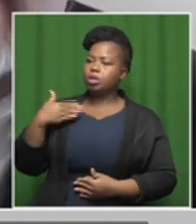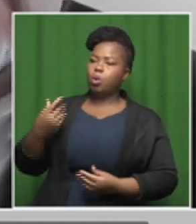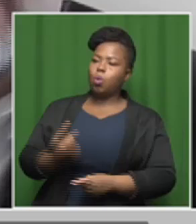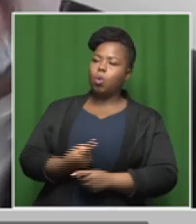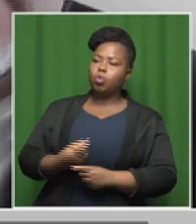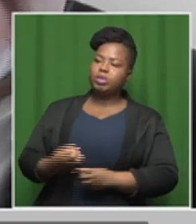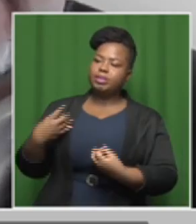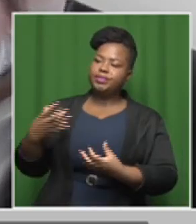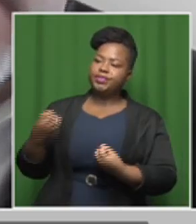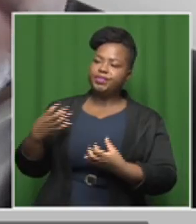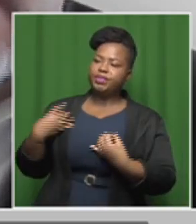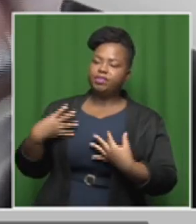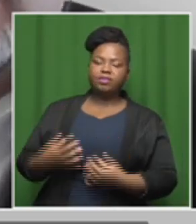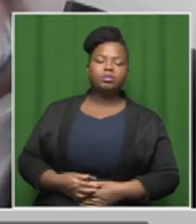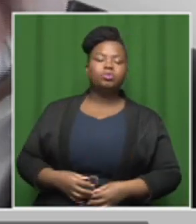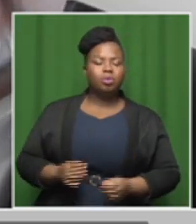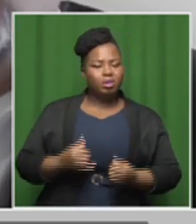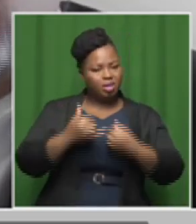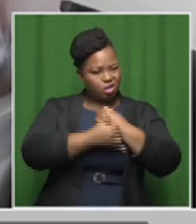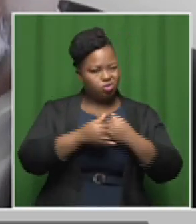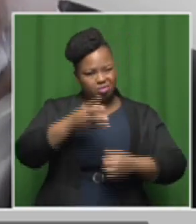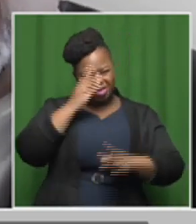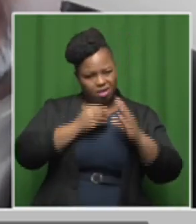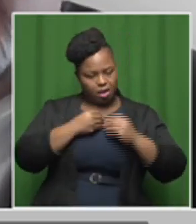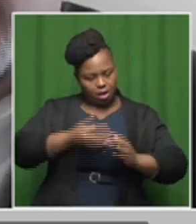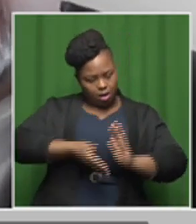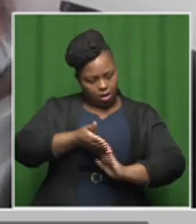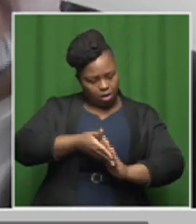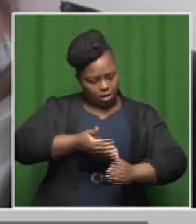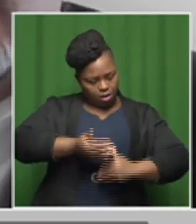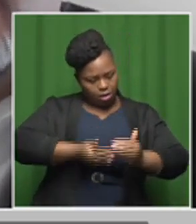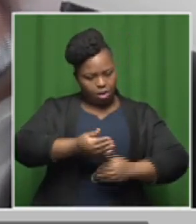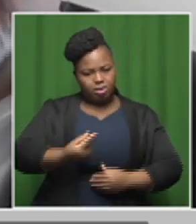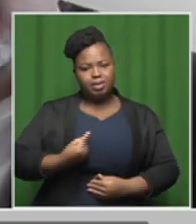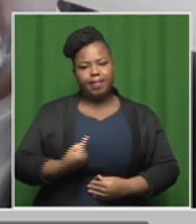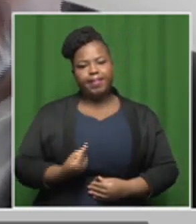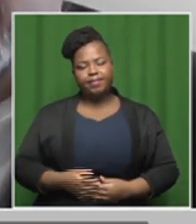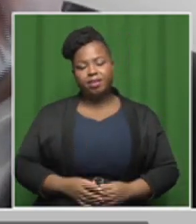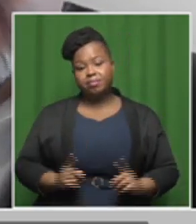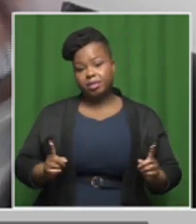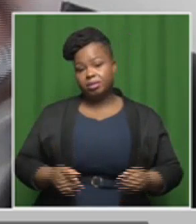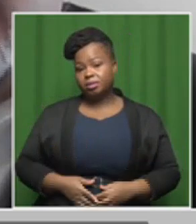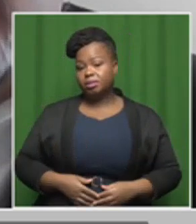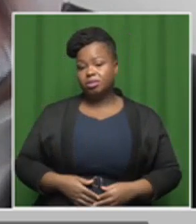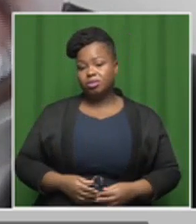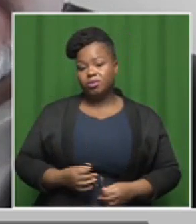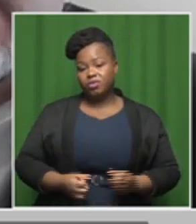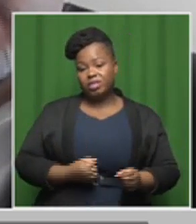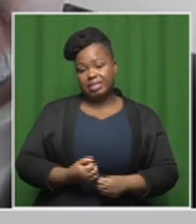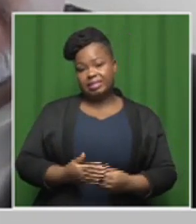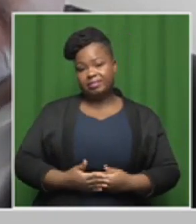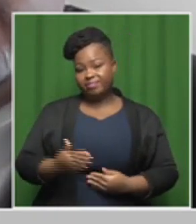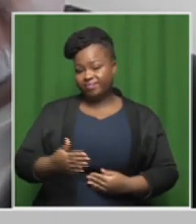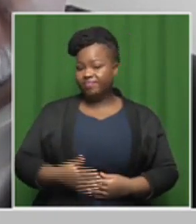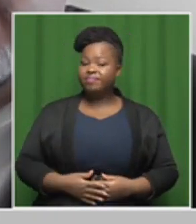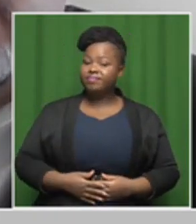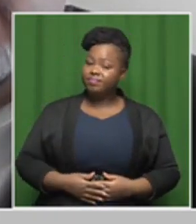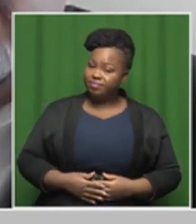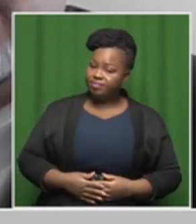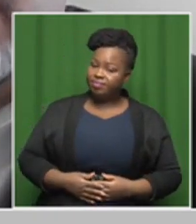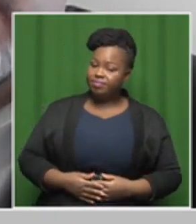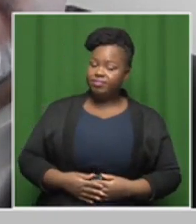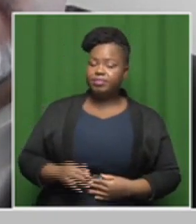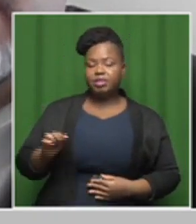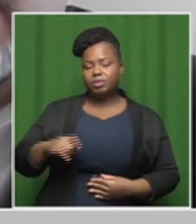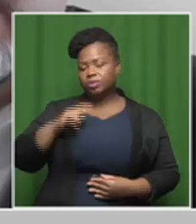and to be more self-sufficient. But we're in for a rocky period, definitely over the next couple of years. Without a doubt.